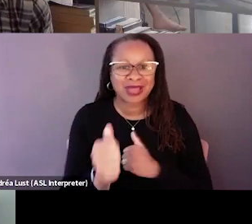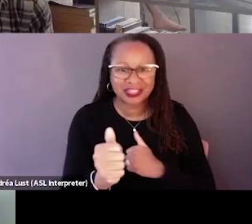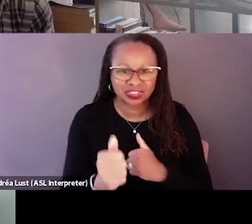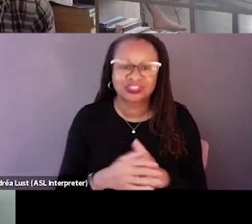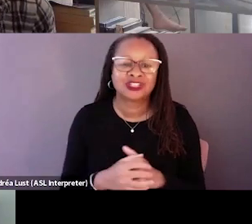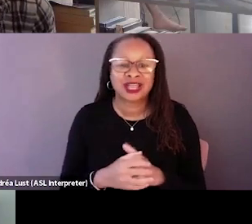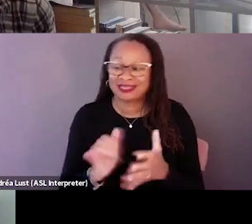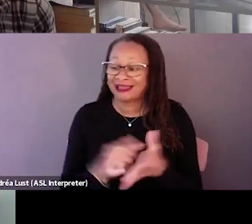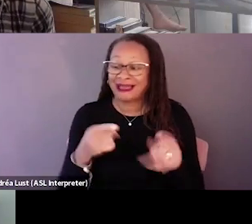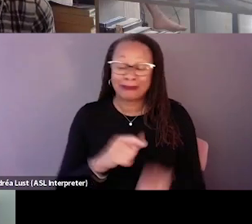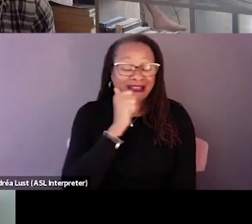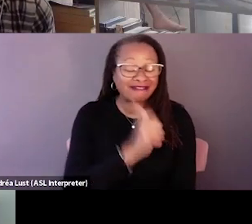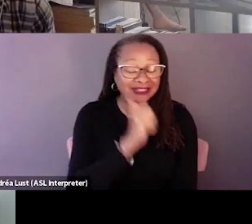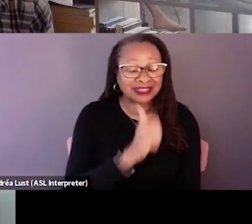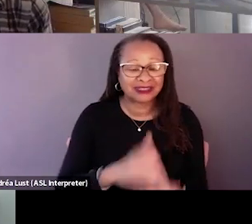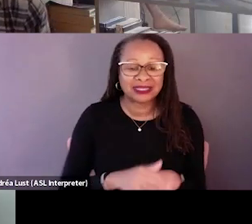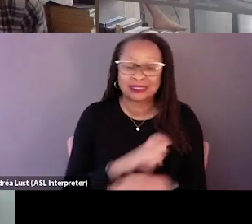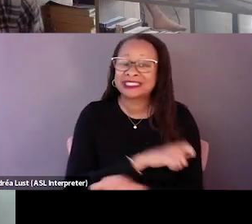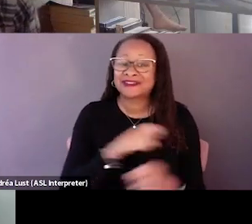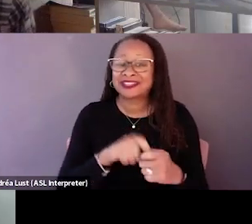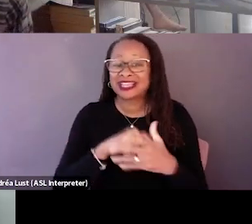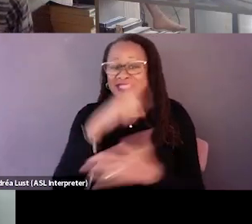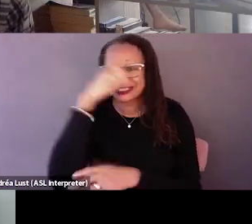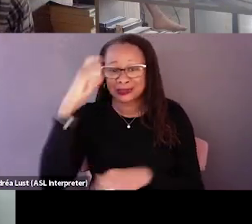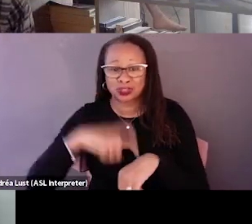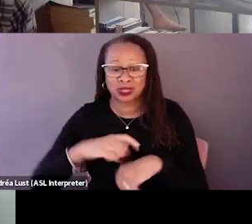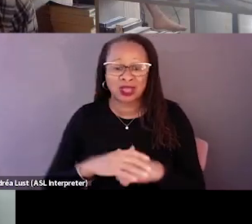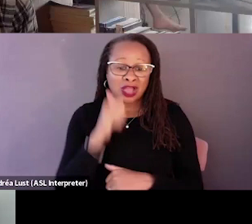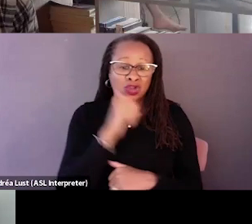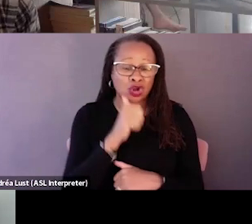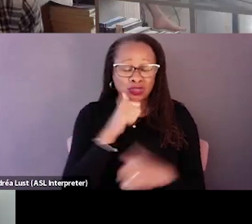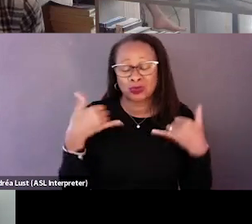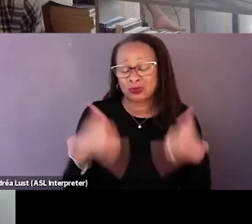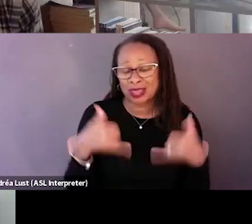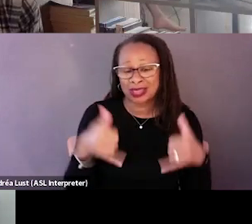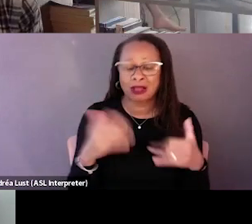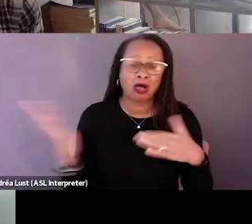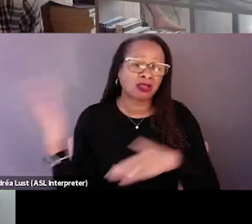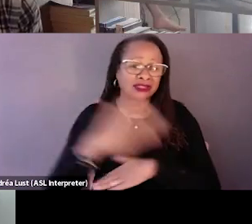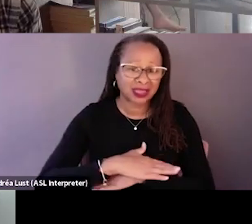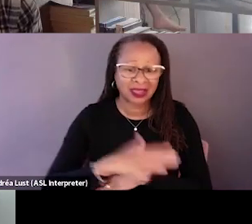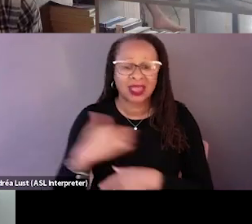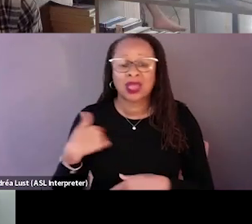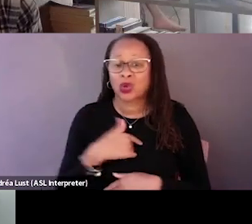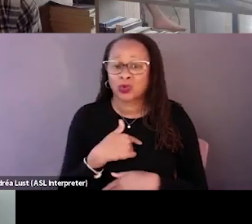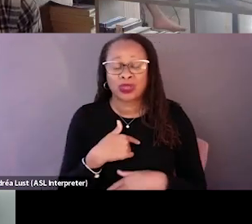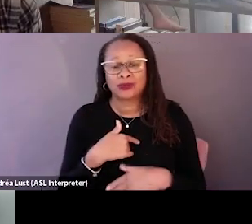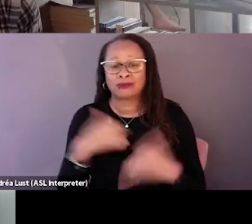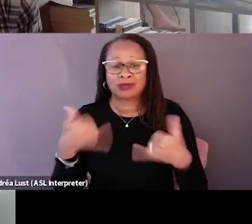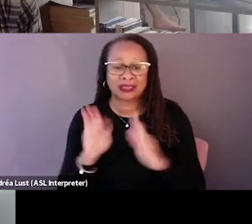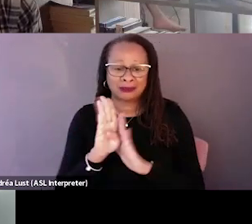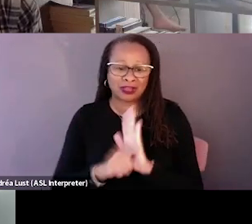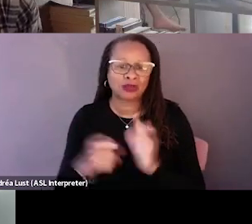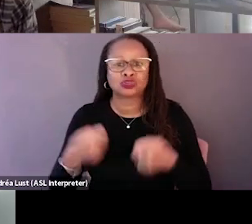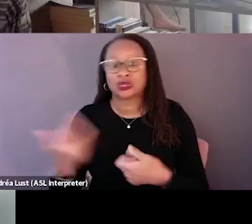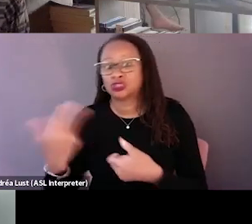on a daily basis, particularly in the summers. The girls would play all day long and we would play in the background. We would try to join